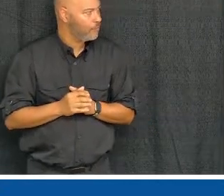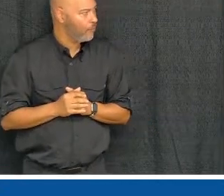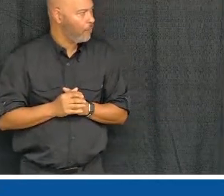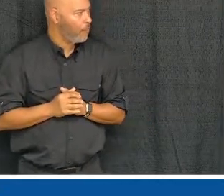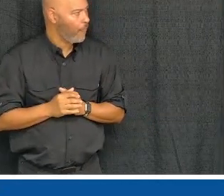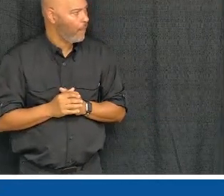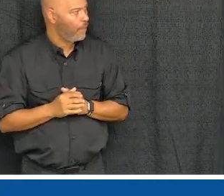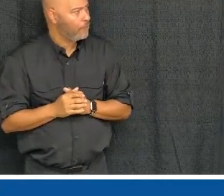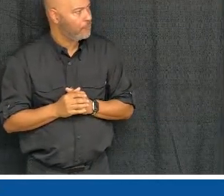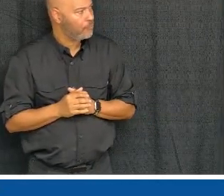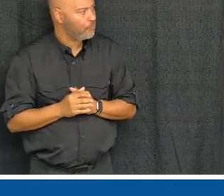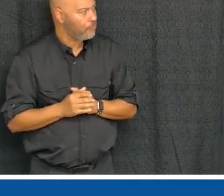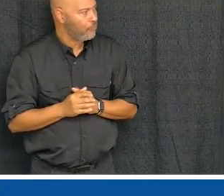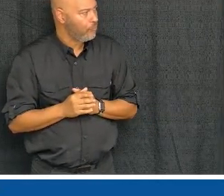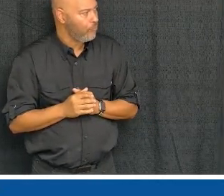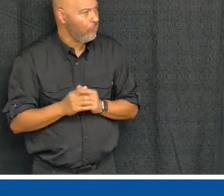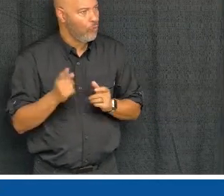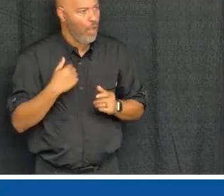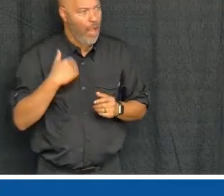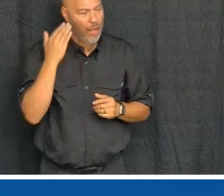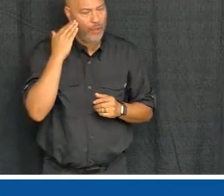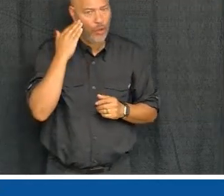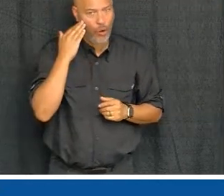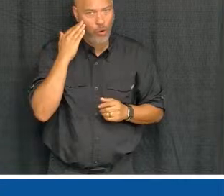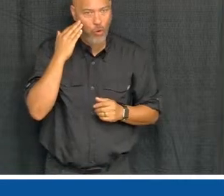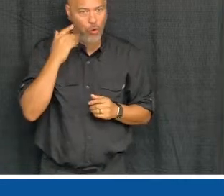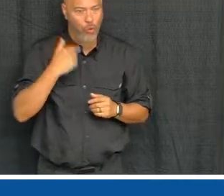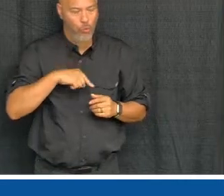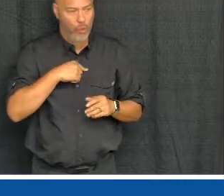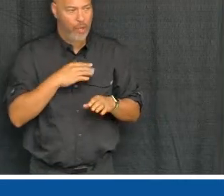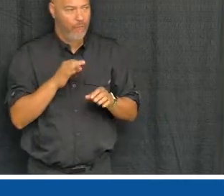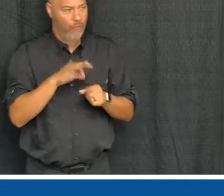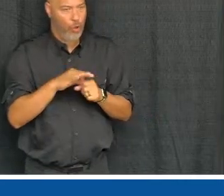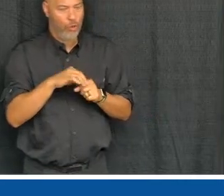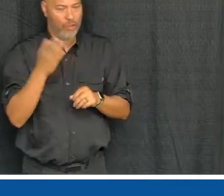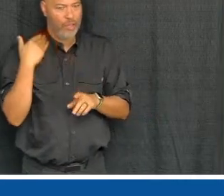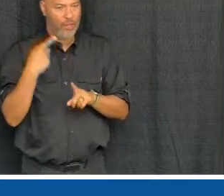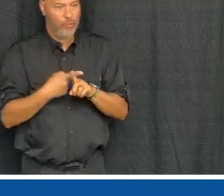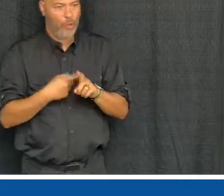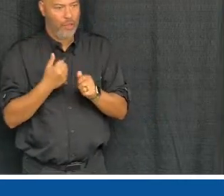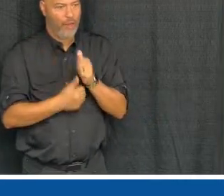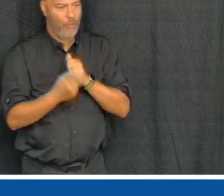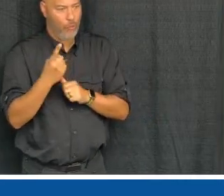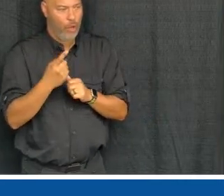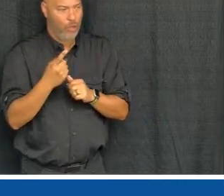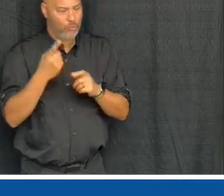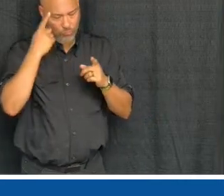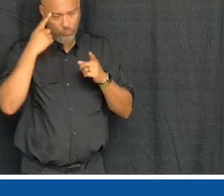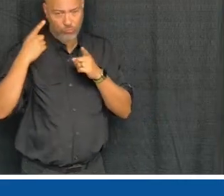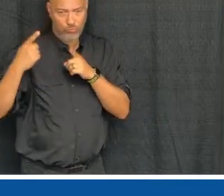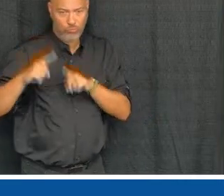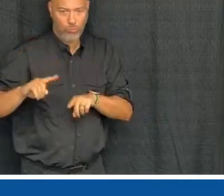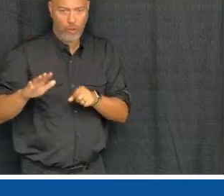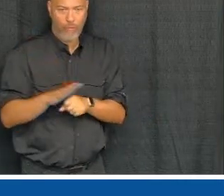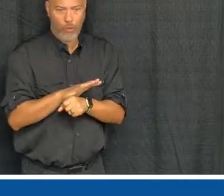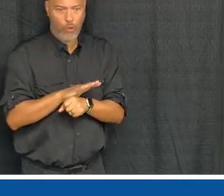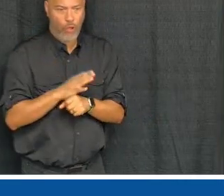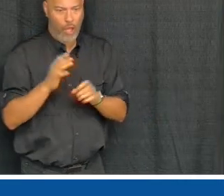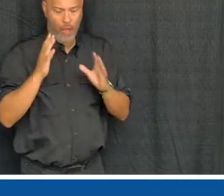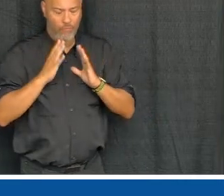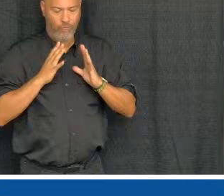Mayor. Well, I know that, after we voted on this last month, everybody was in complete agreement and good to